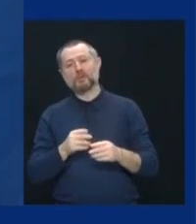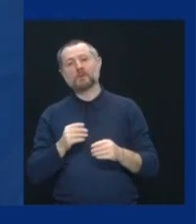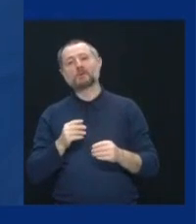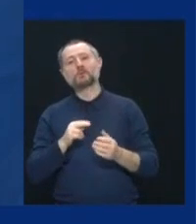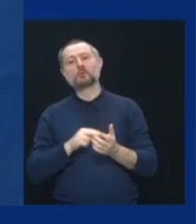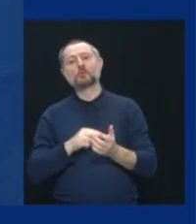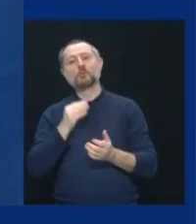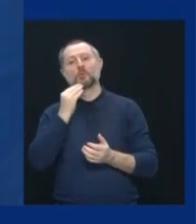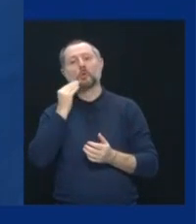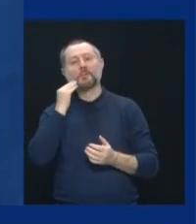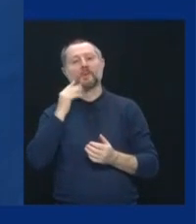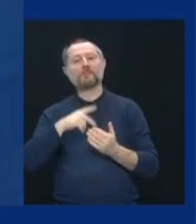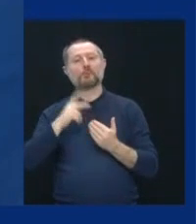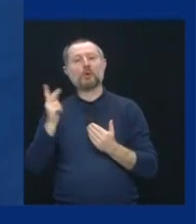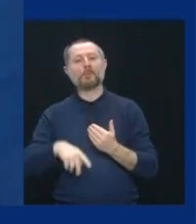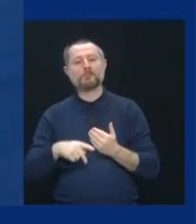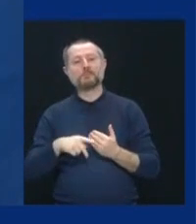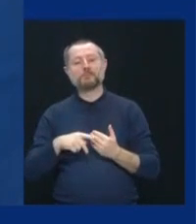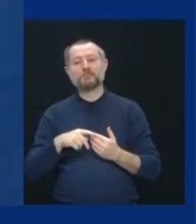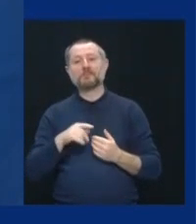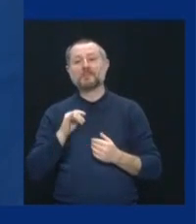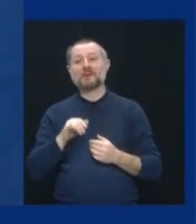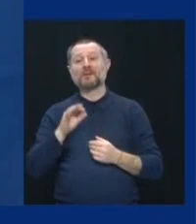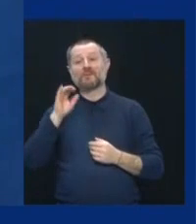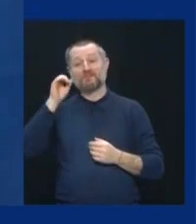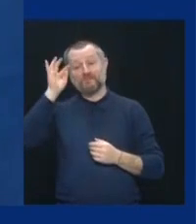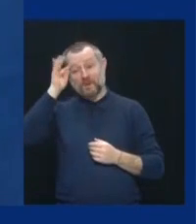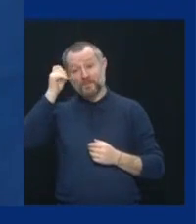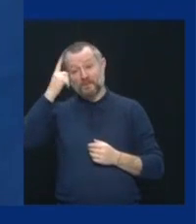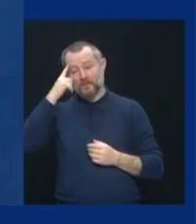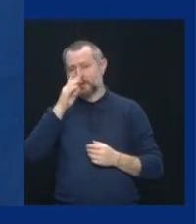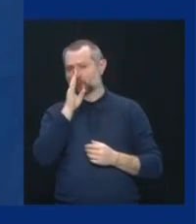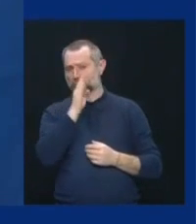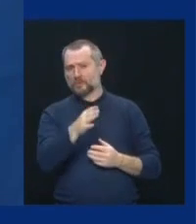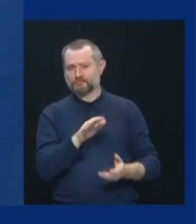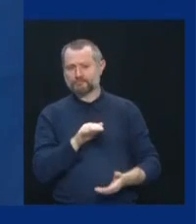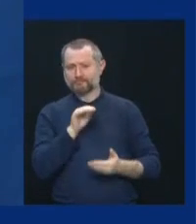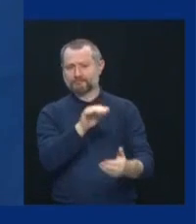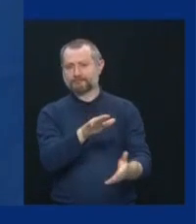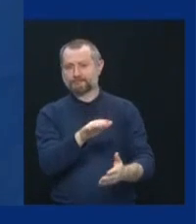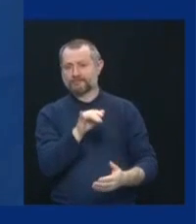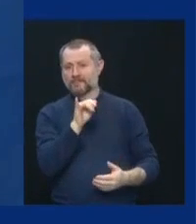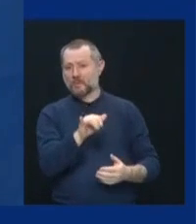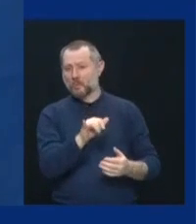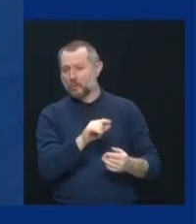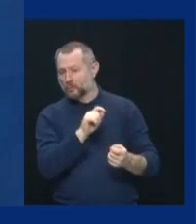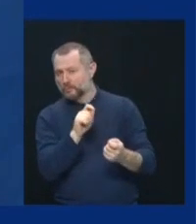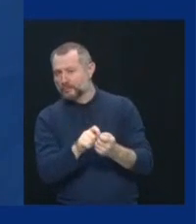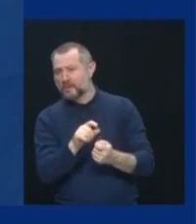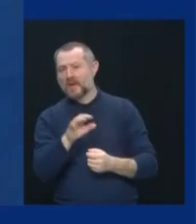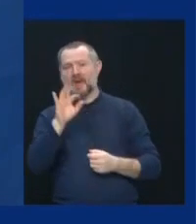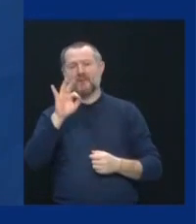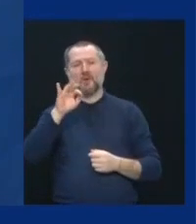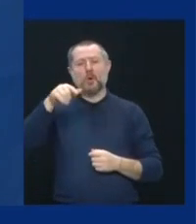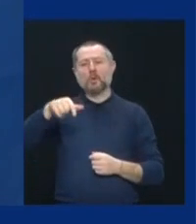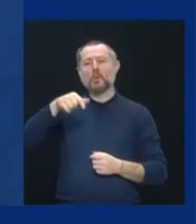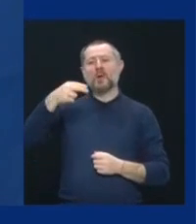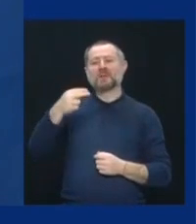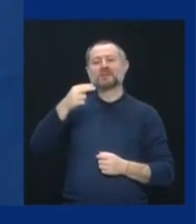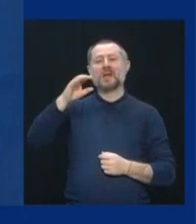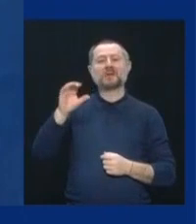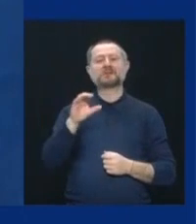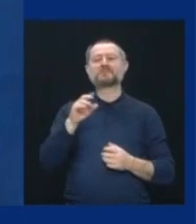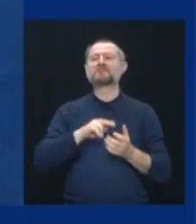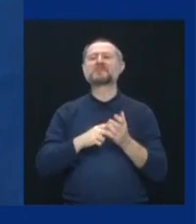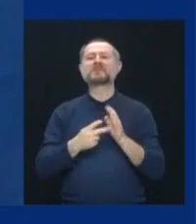Program. Federal government gives directly to what's called federally qualified health centers,